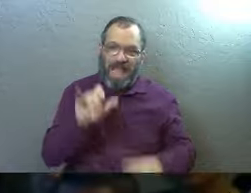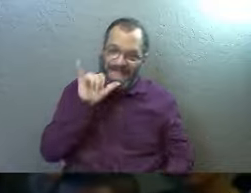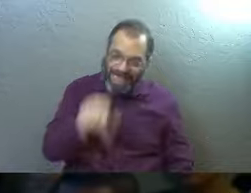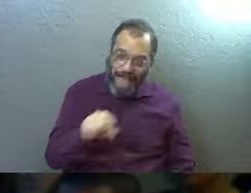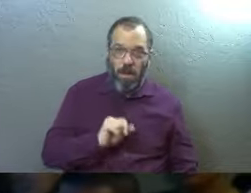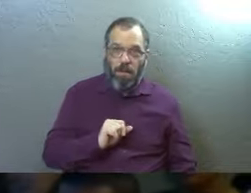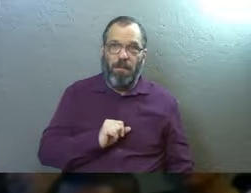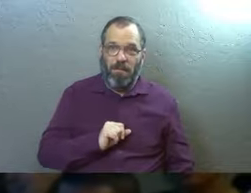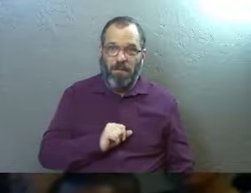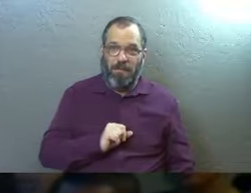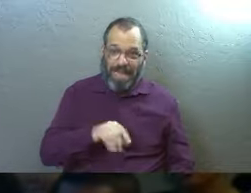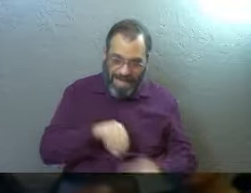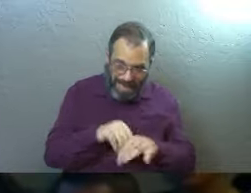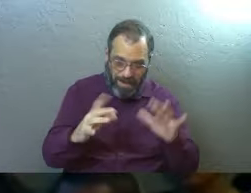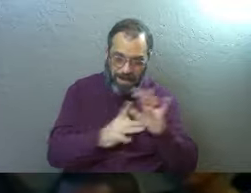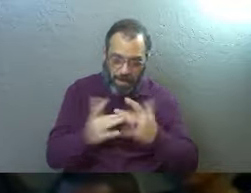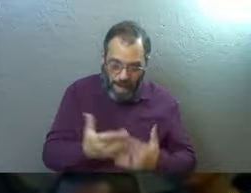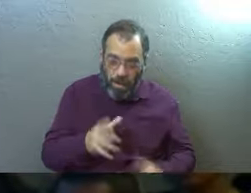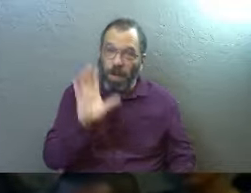there.